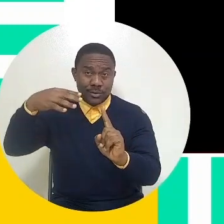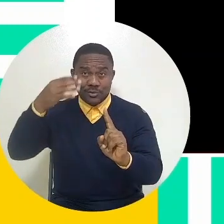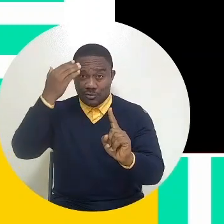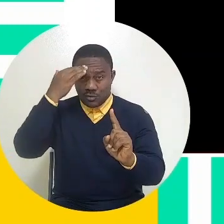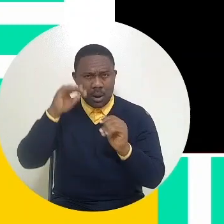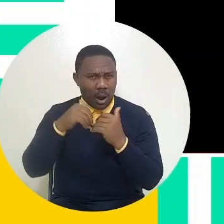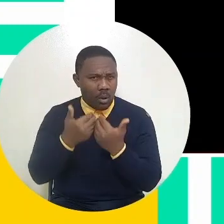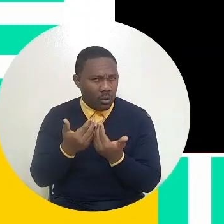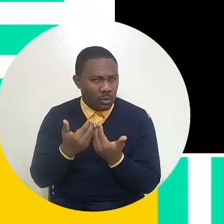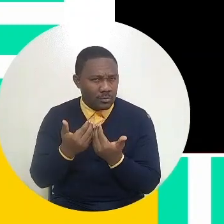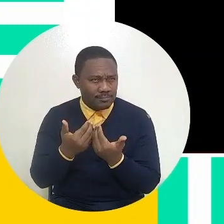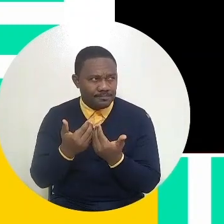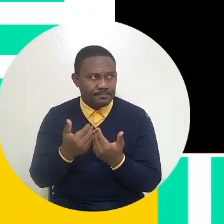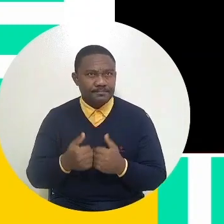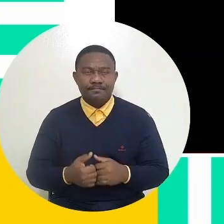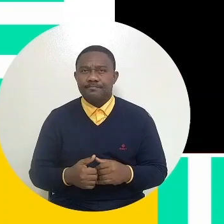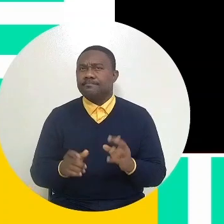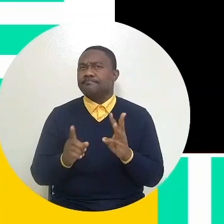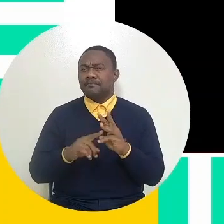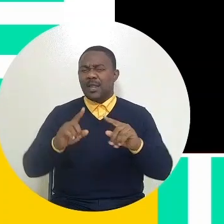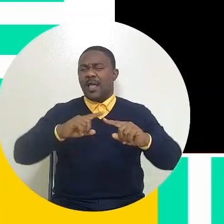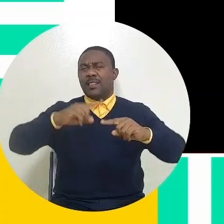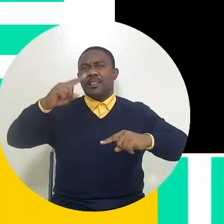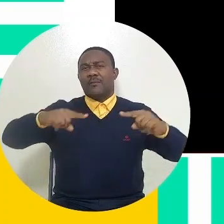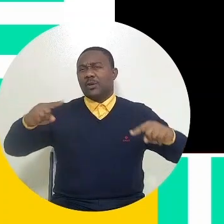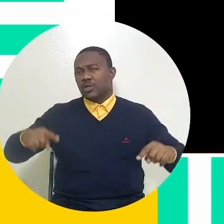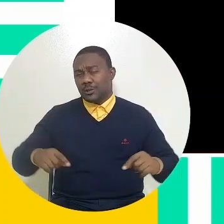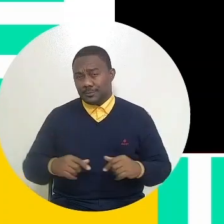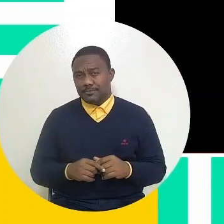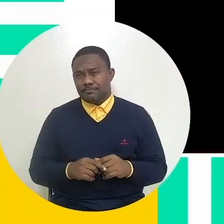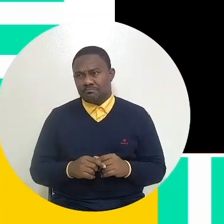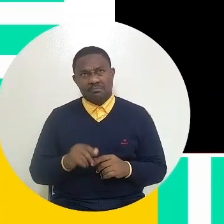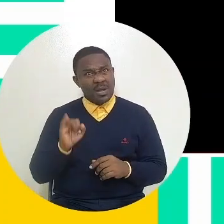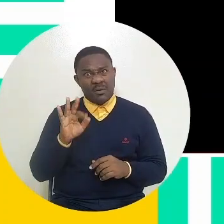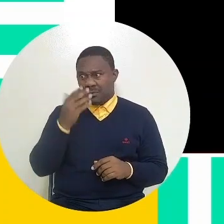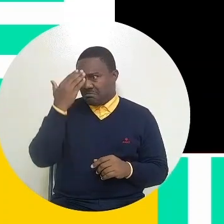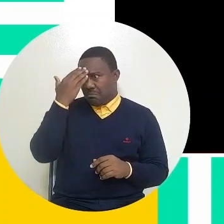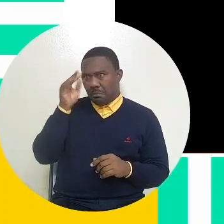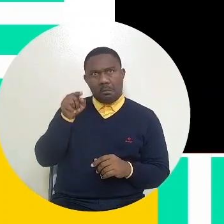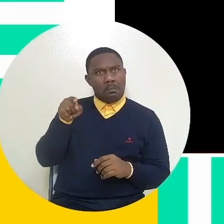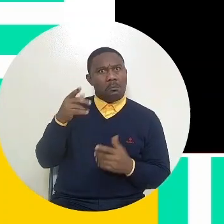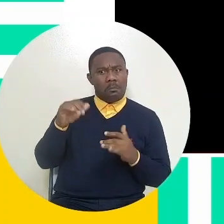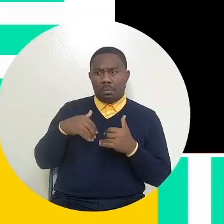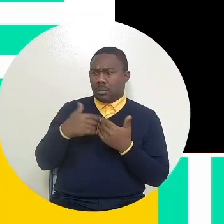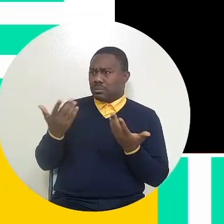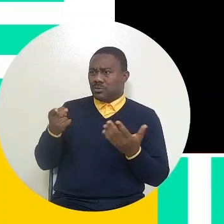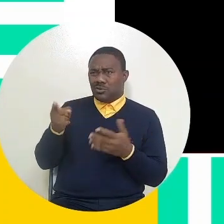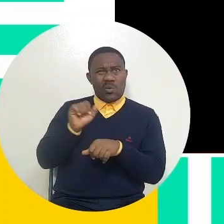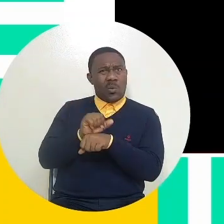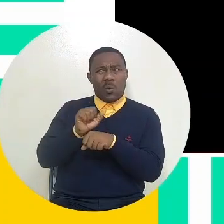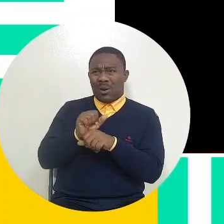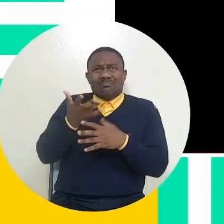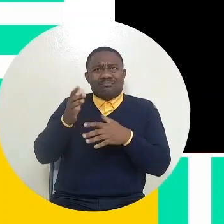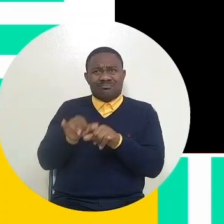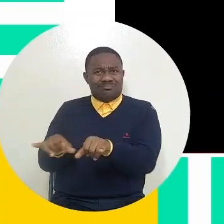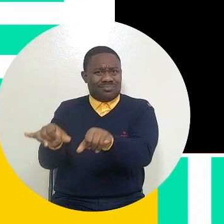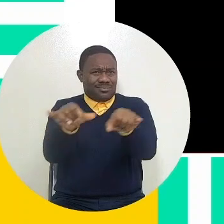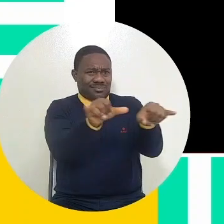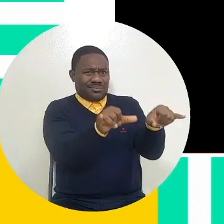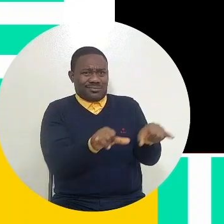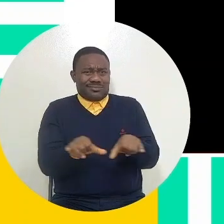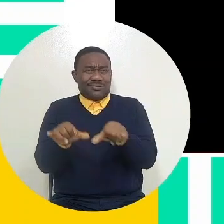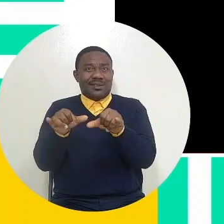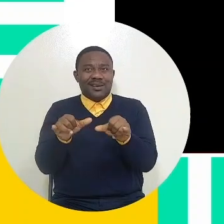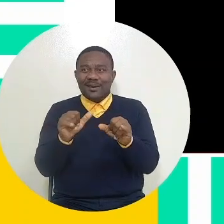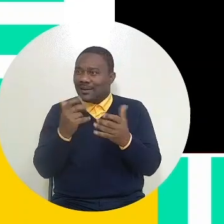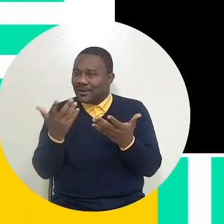and to be discovered? And look at next, differentiation. If they don't know you, if there's nothing different about what you do, but I guess one of